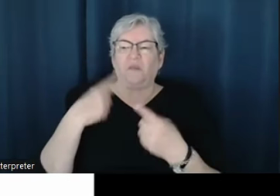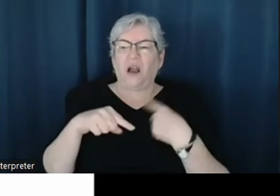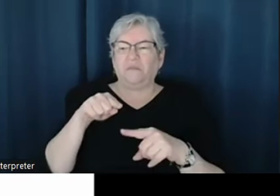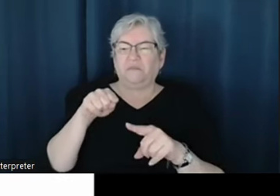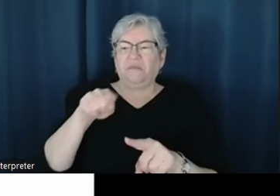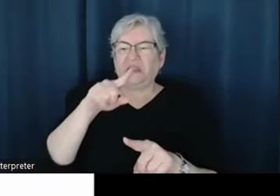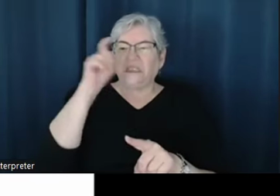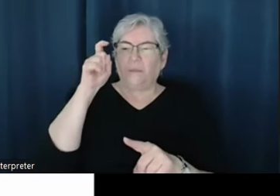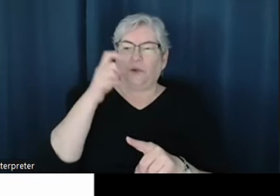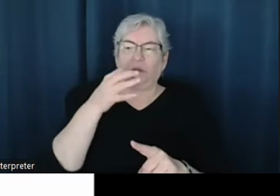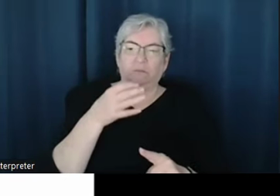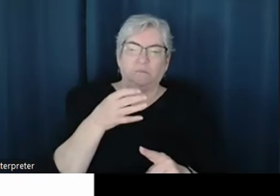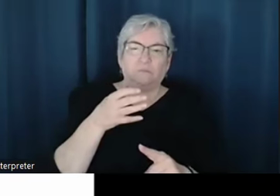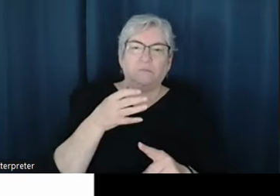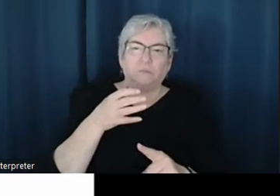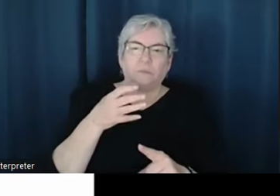well.